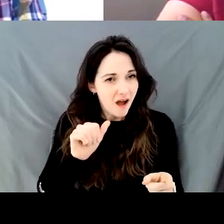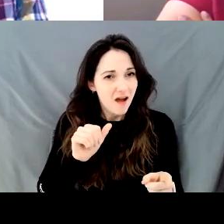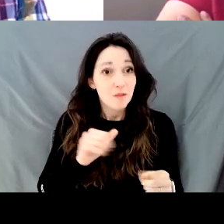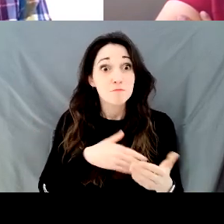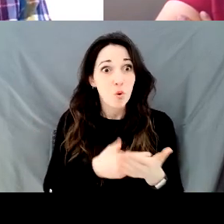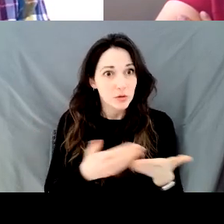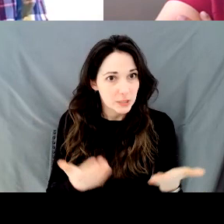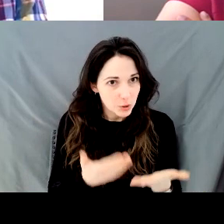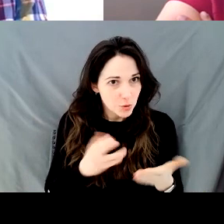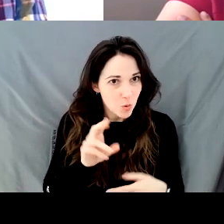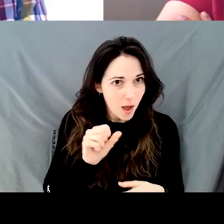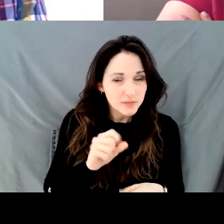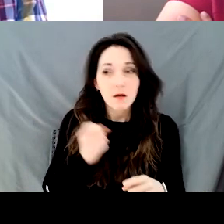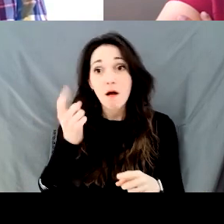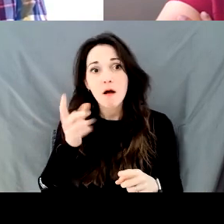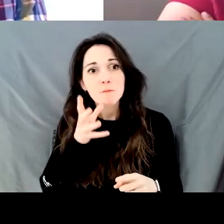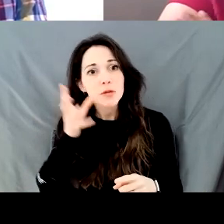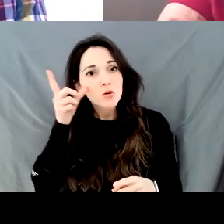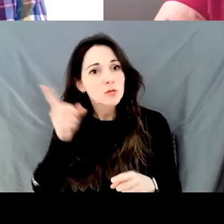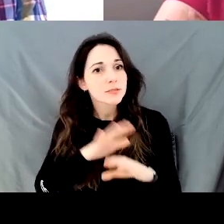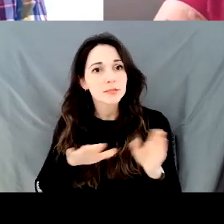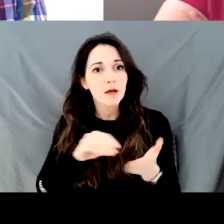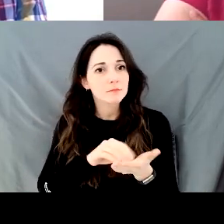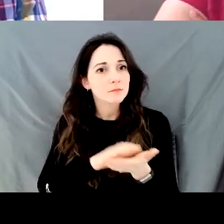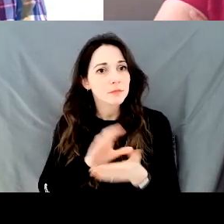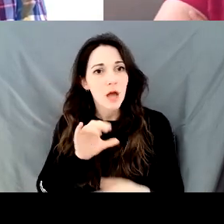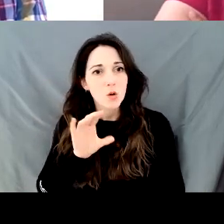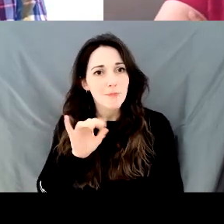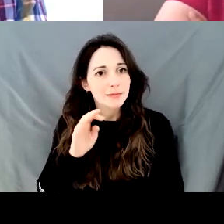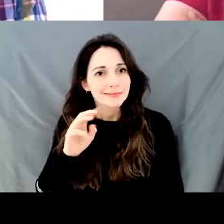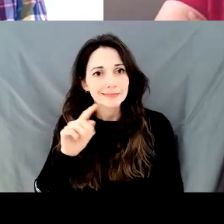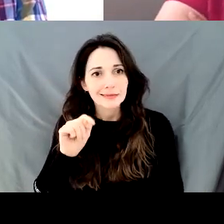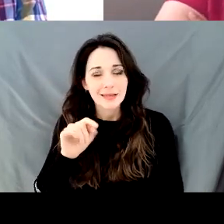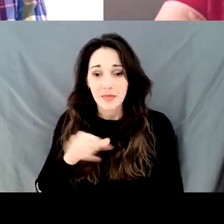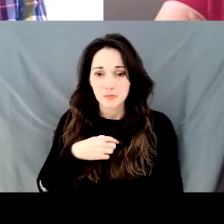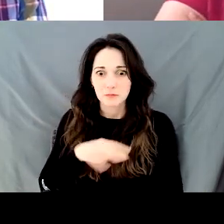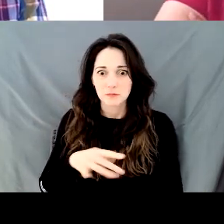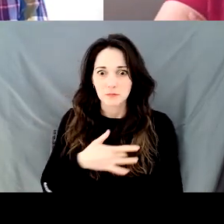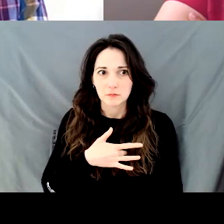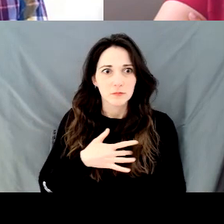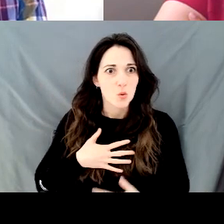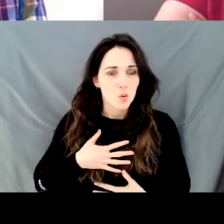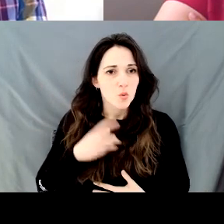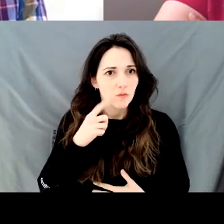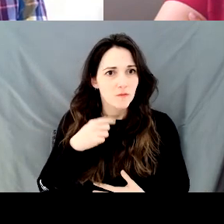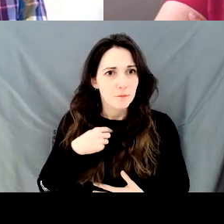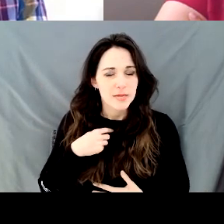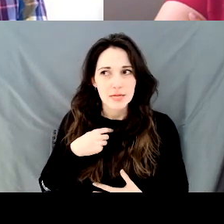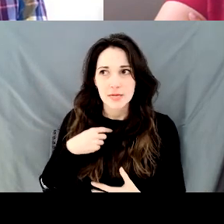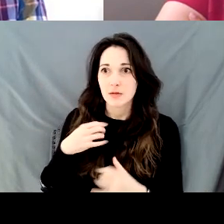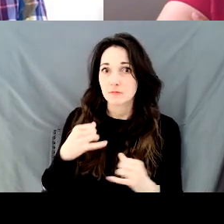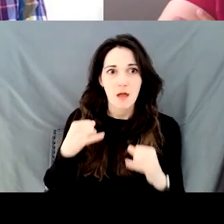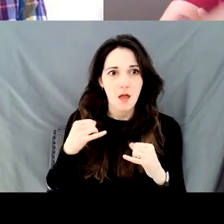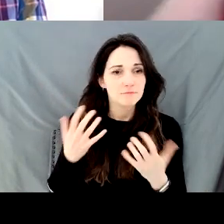parents, undocumented parents. And that just really hits home. And then I think like some fun, like